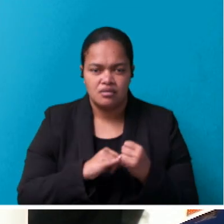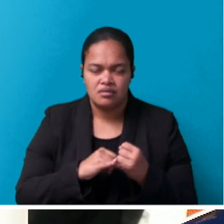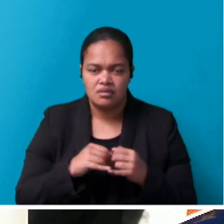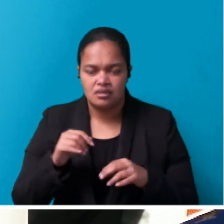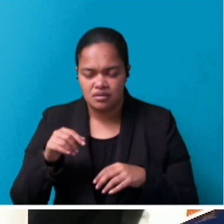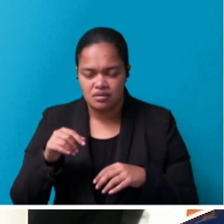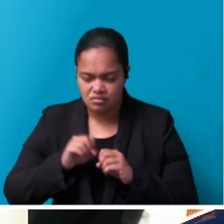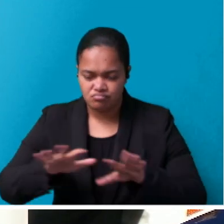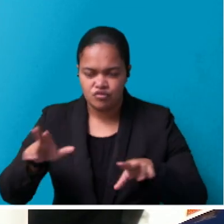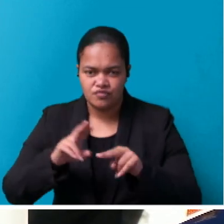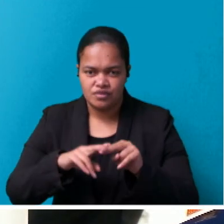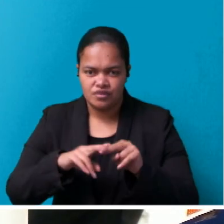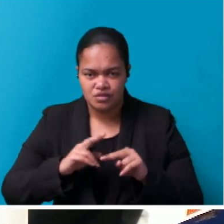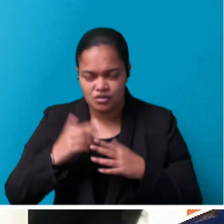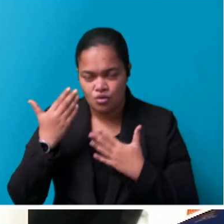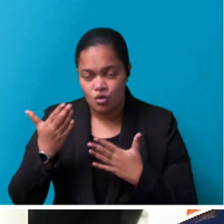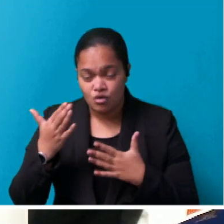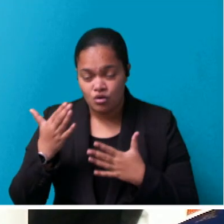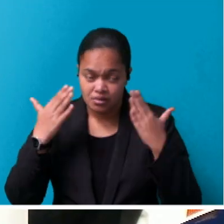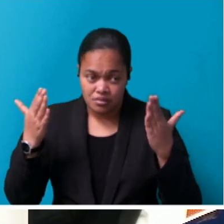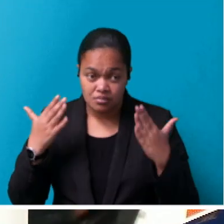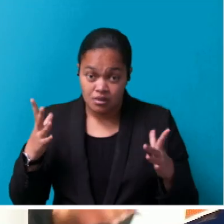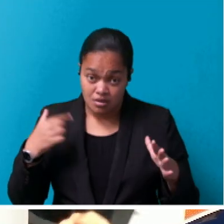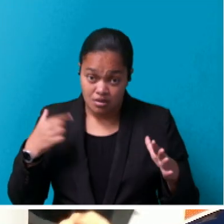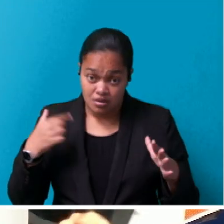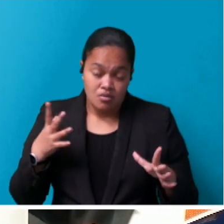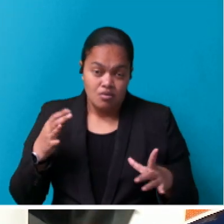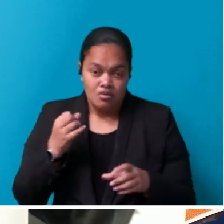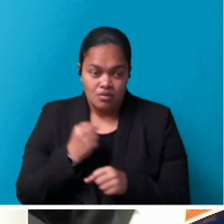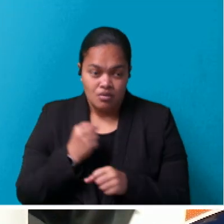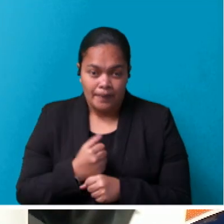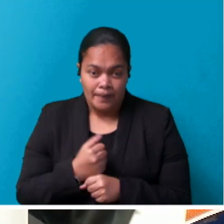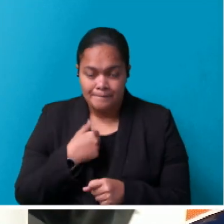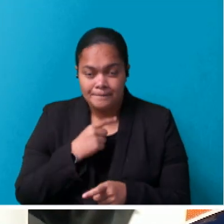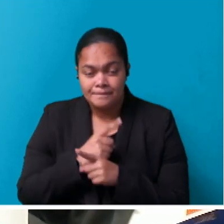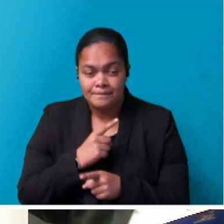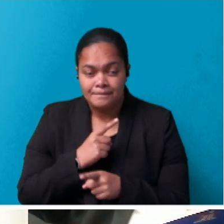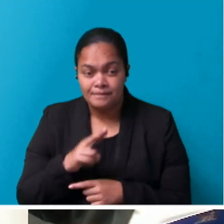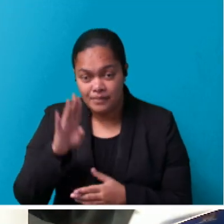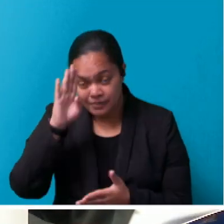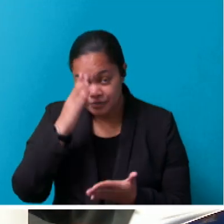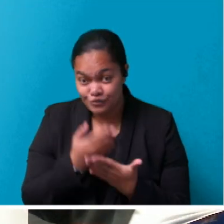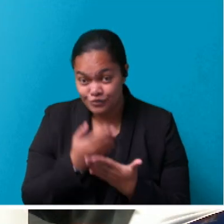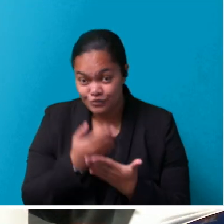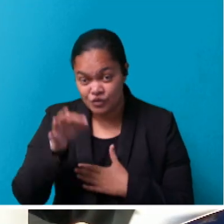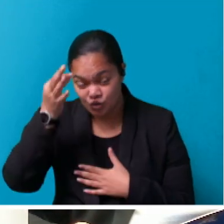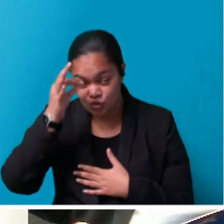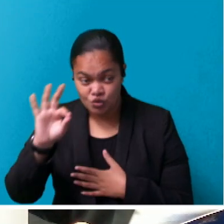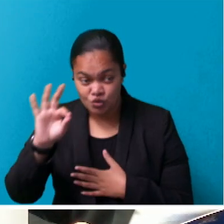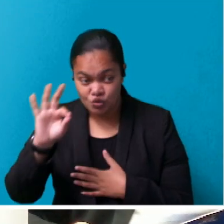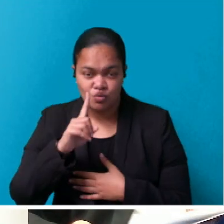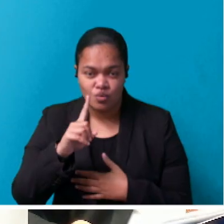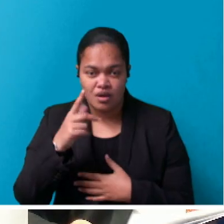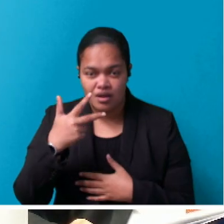well. Honorable Speaker, in conclusion, as I was talking to the students in Rotuma,